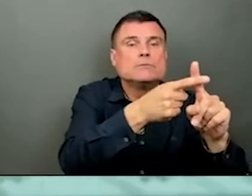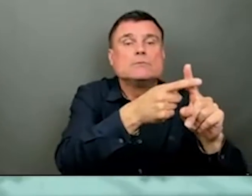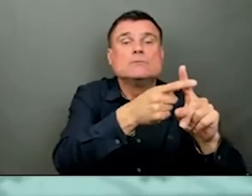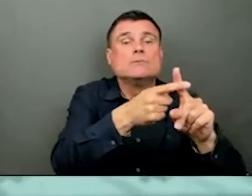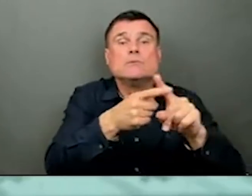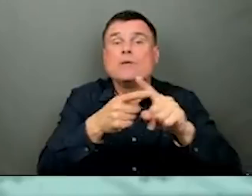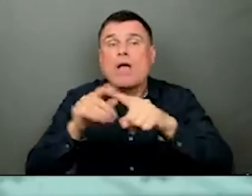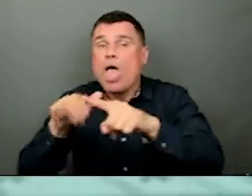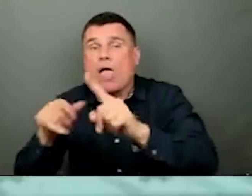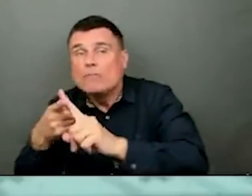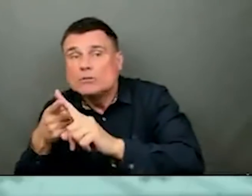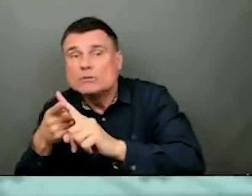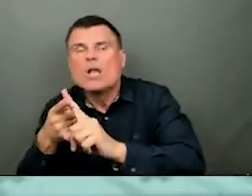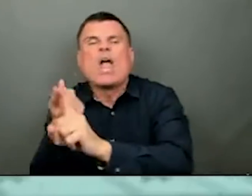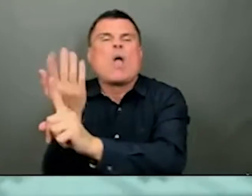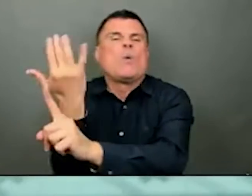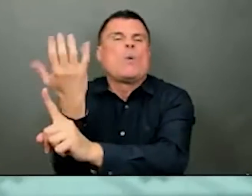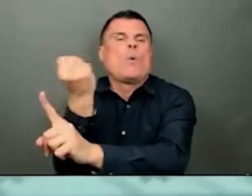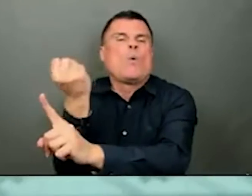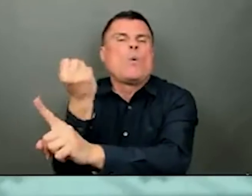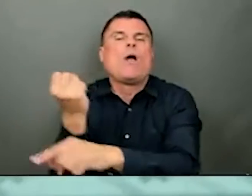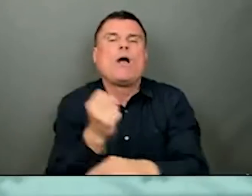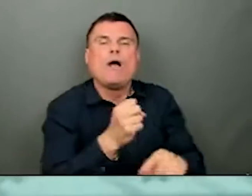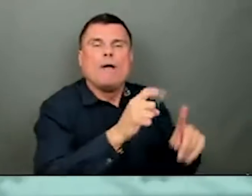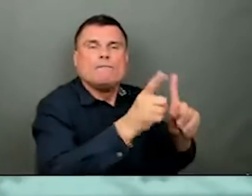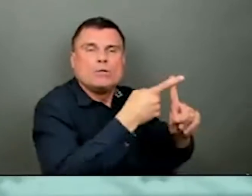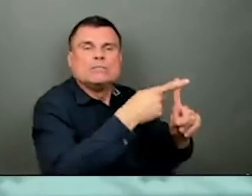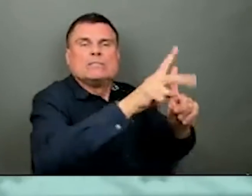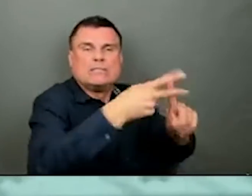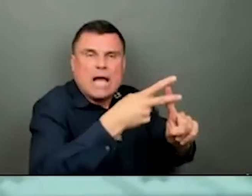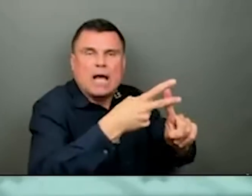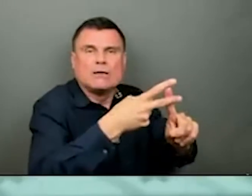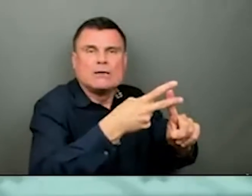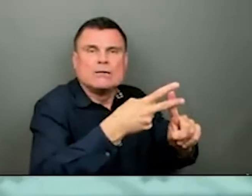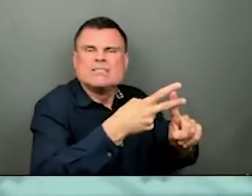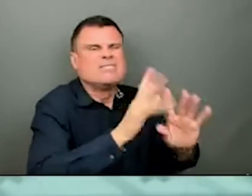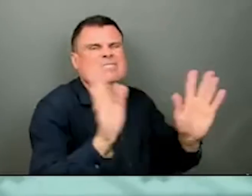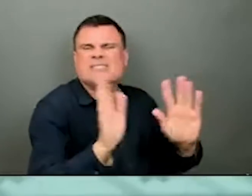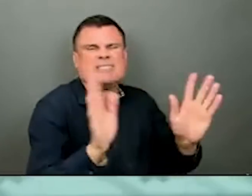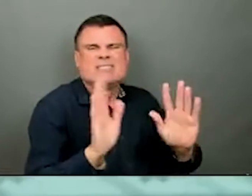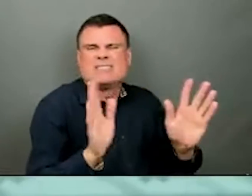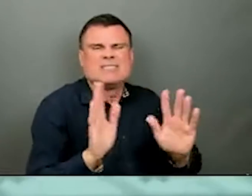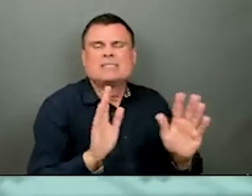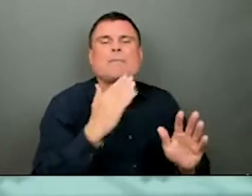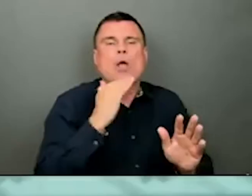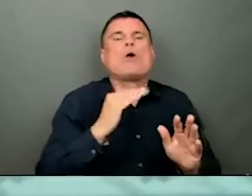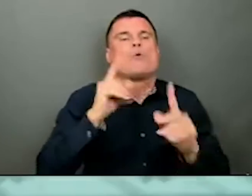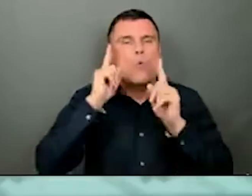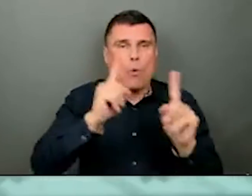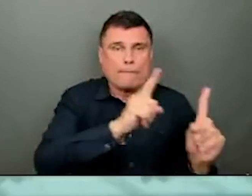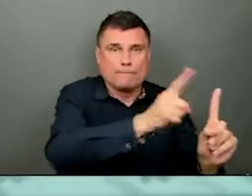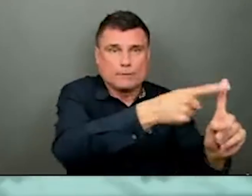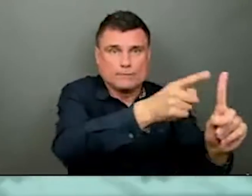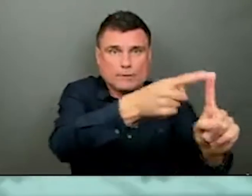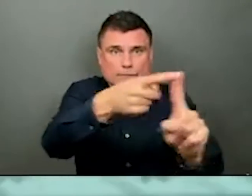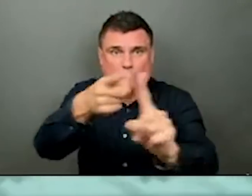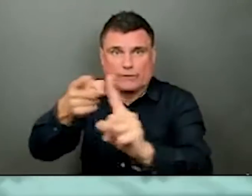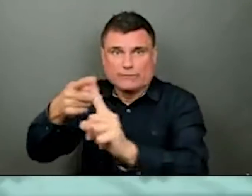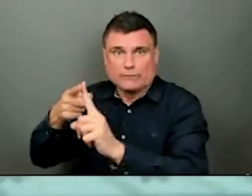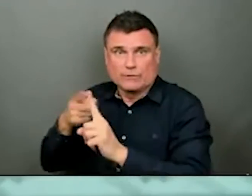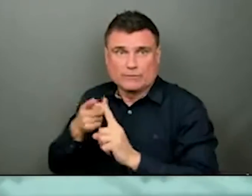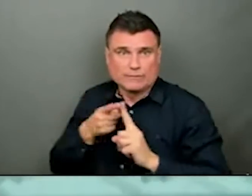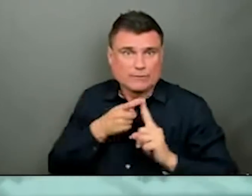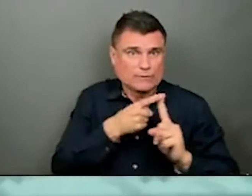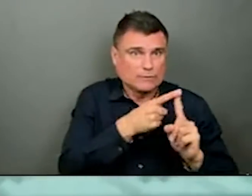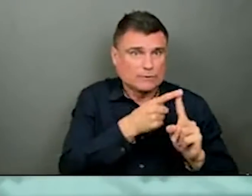healthcare workers were well protected after a single dose and protected against the variants that were circulating at